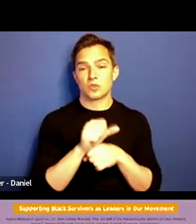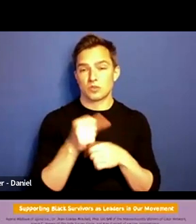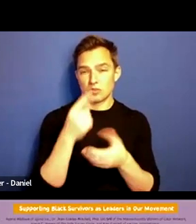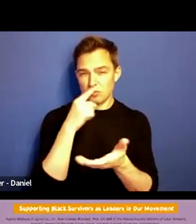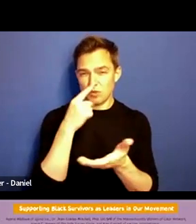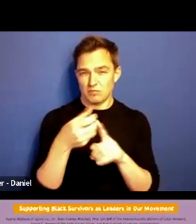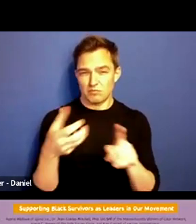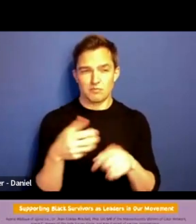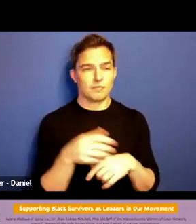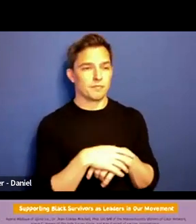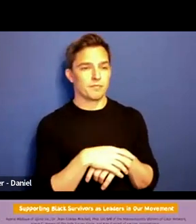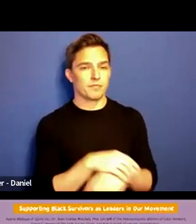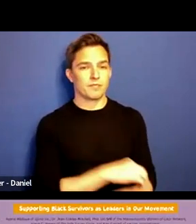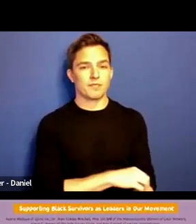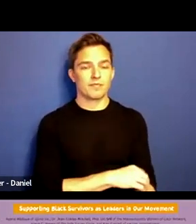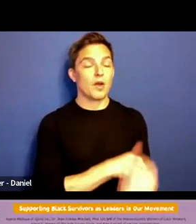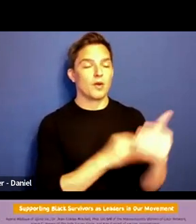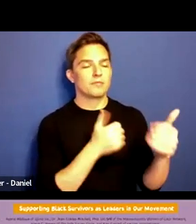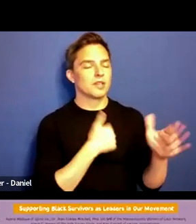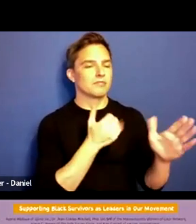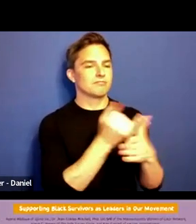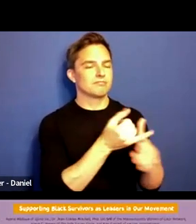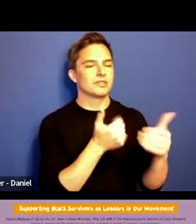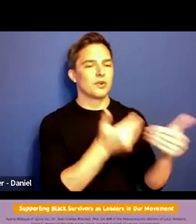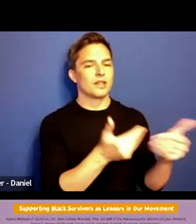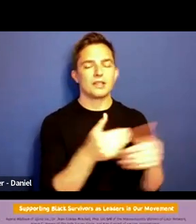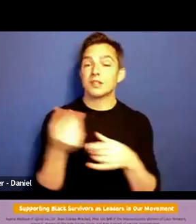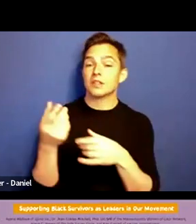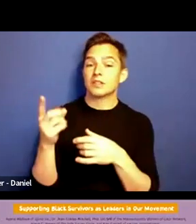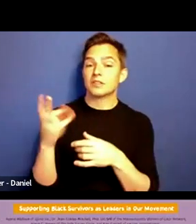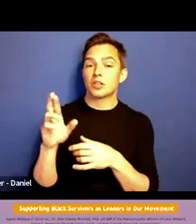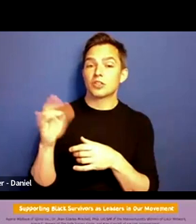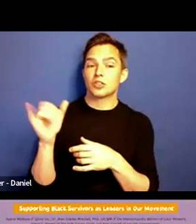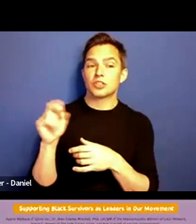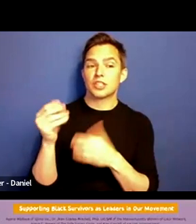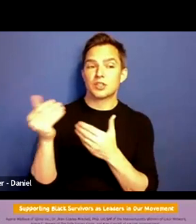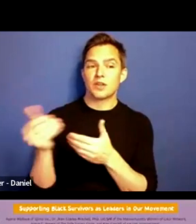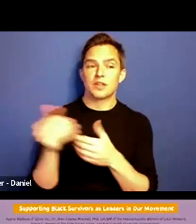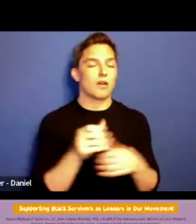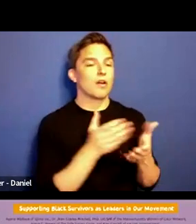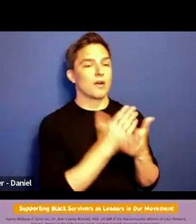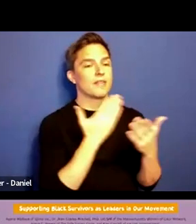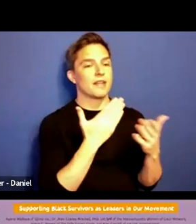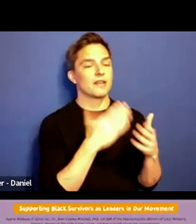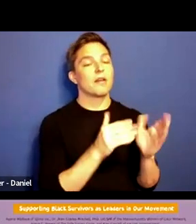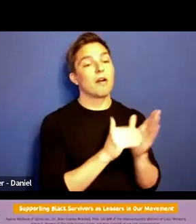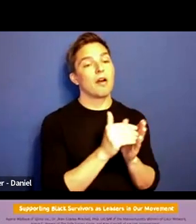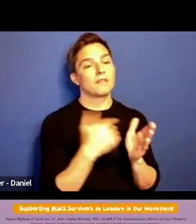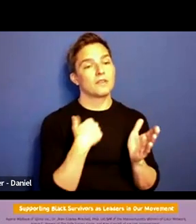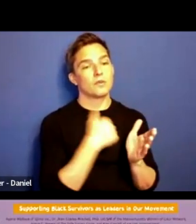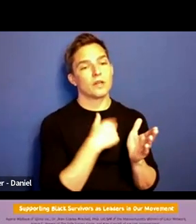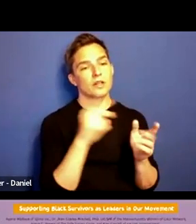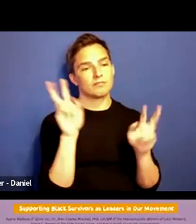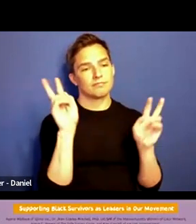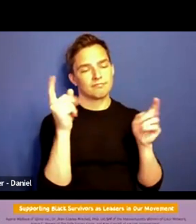Yeah, I can. I'm sorry, go ahead. Oh, no, go ahead, Dr. Jean. Thank you. Oftentimes, we're considered